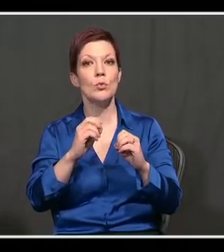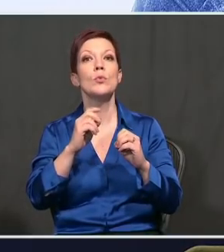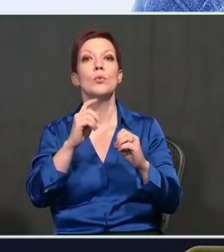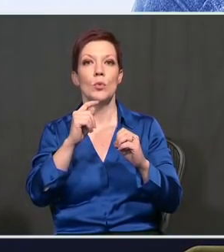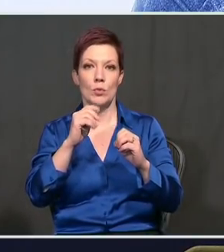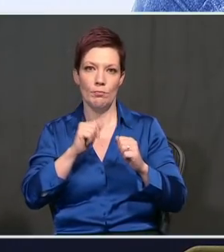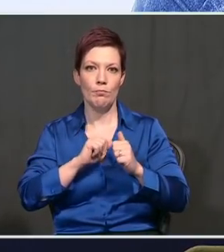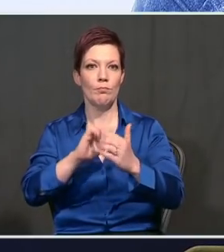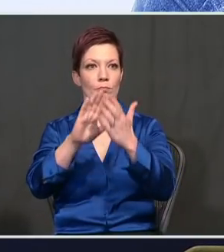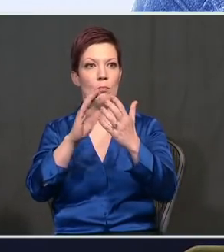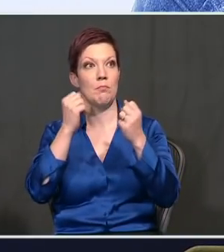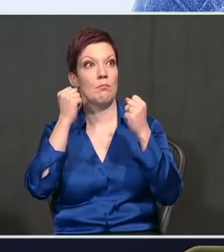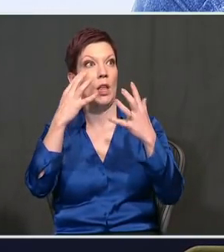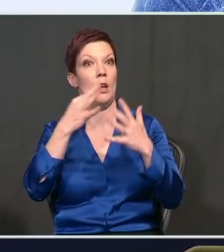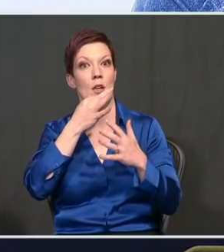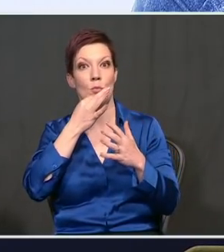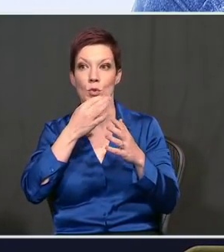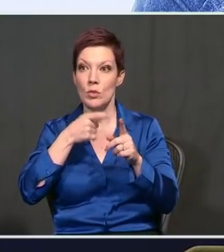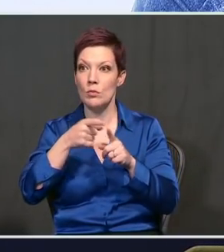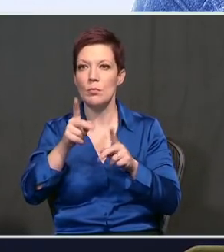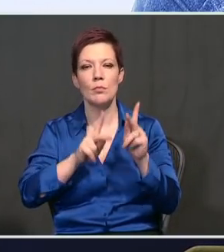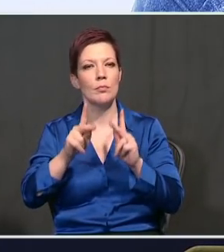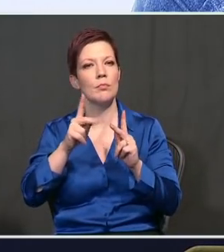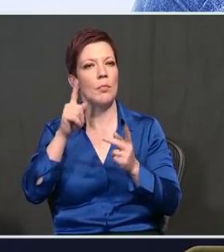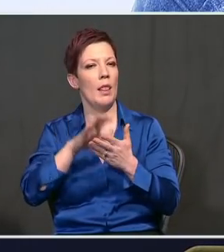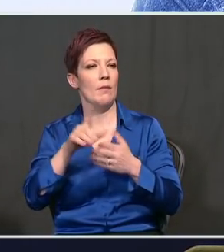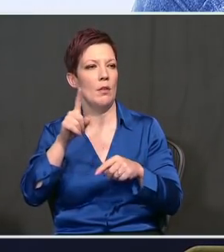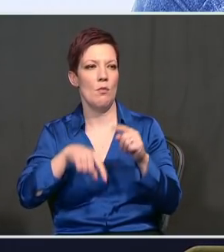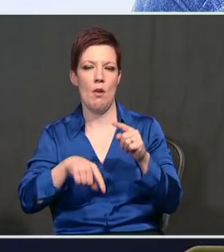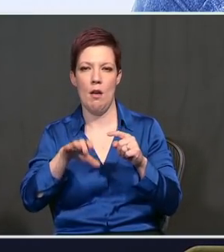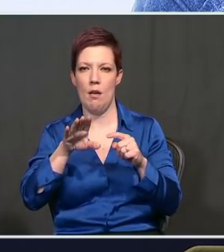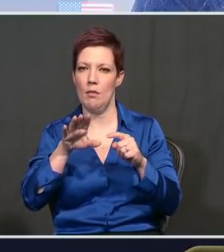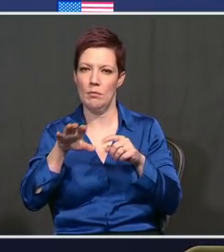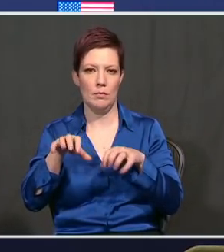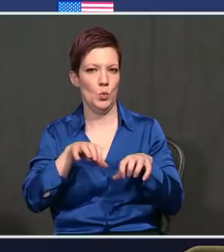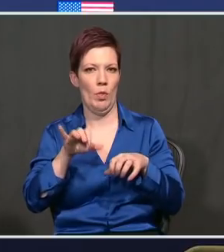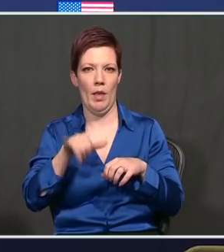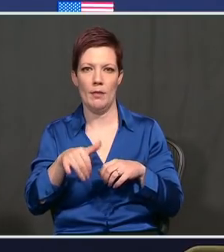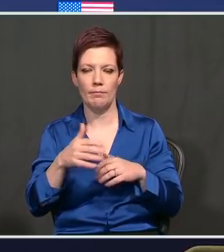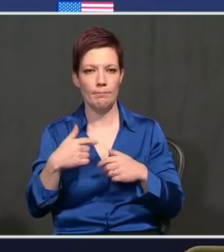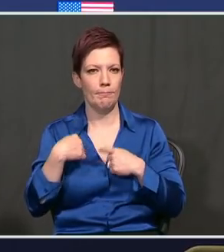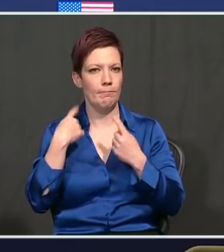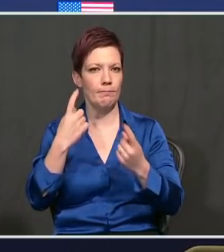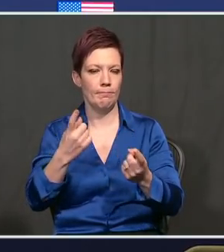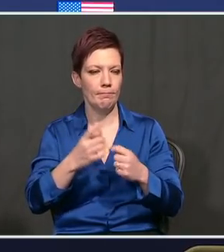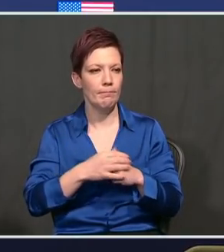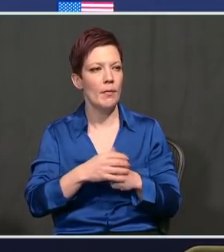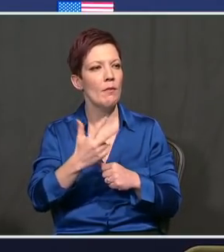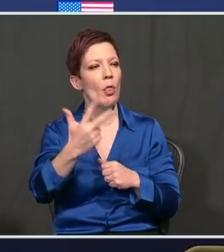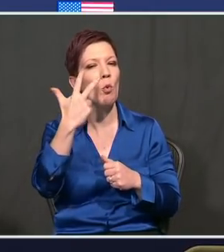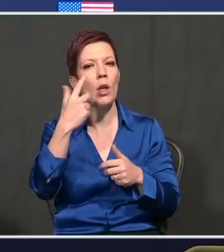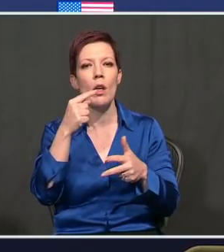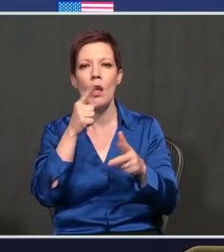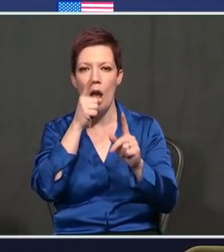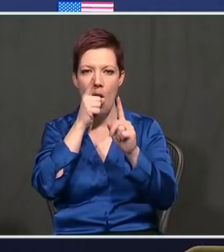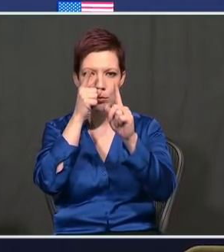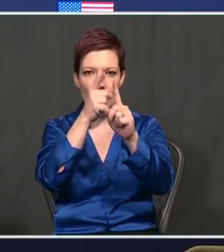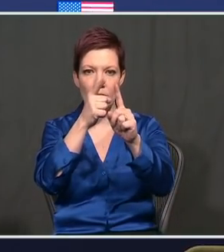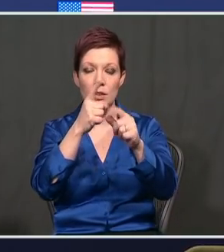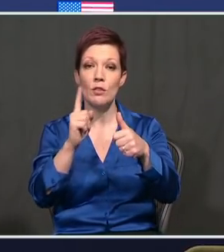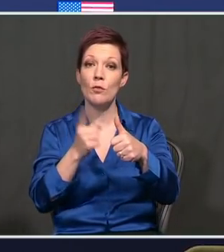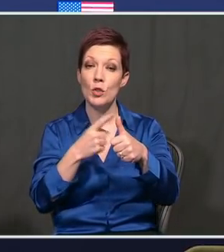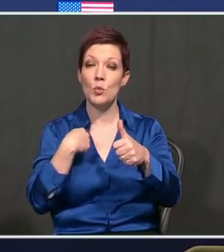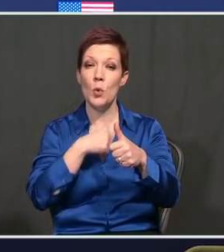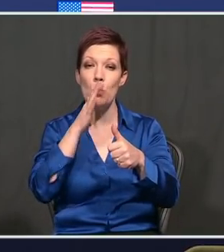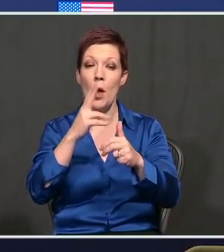believed could not be done. We have three objectives for this afternoon. The first is to build understanding. We